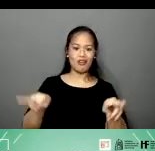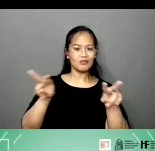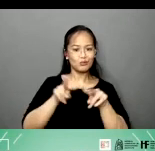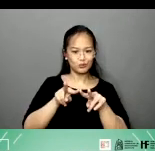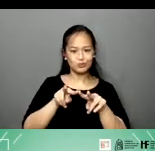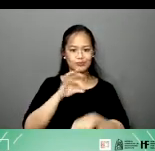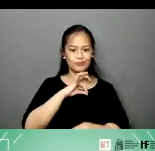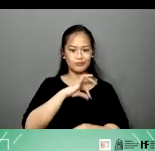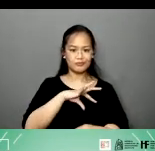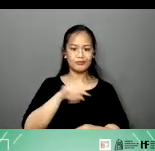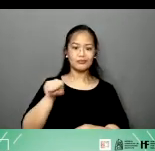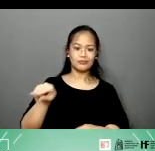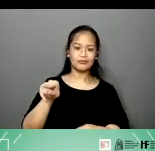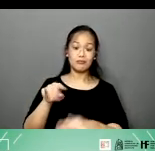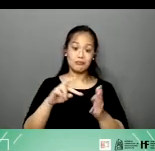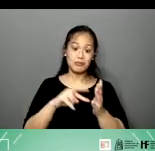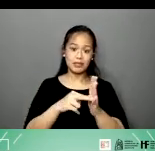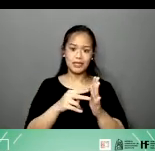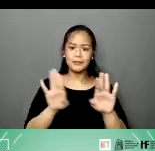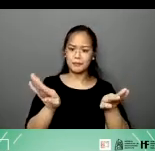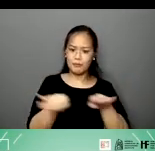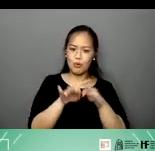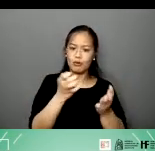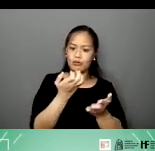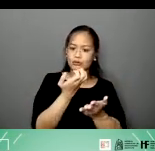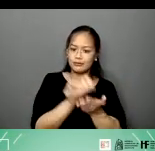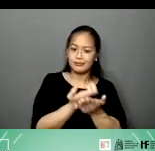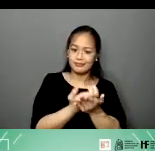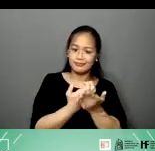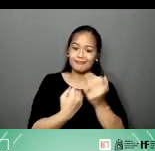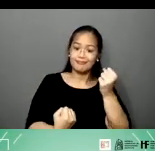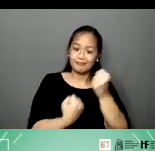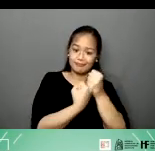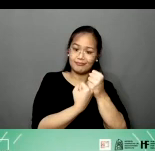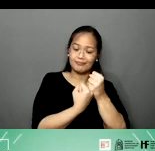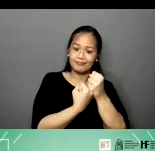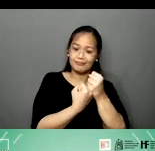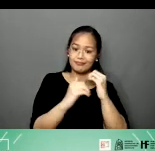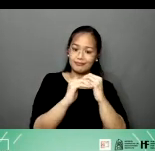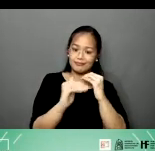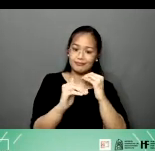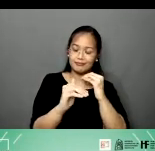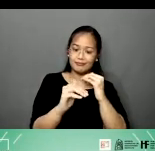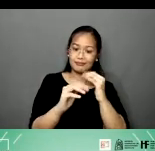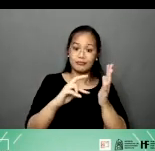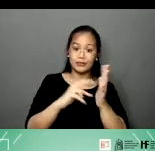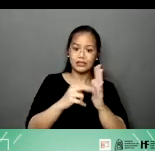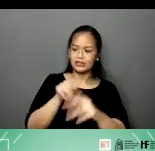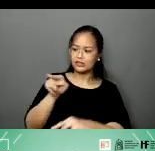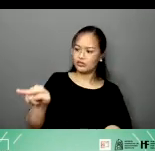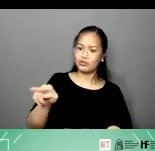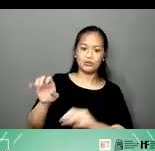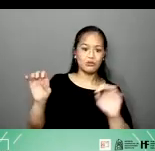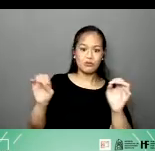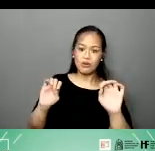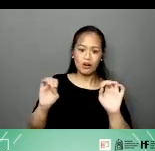they've addressed a economic and a social advantage to sustainability. They're tapping a resource that isn't immediately